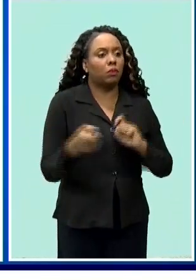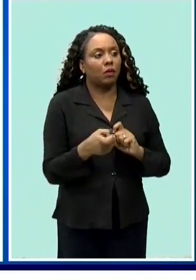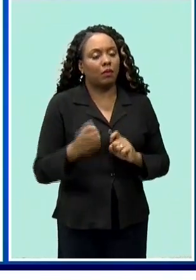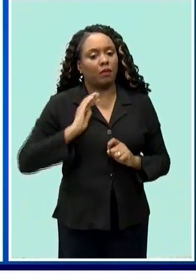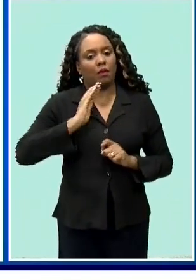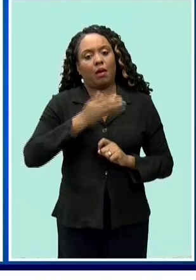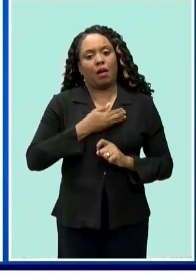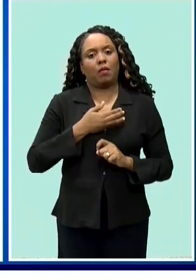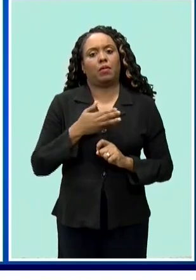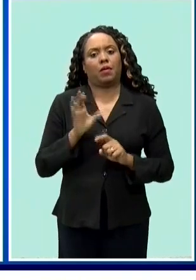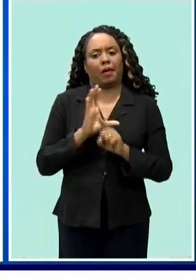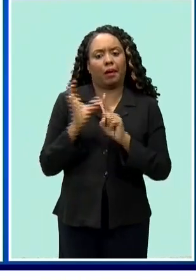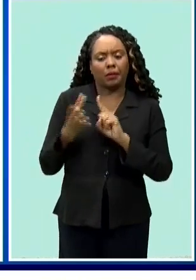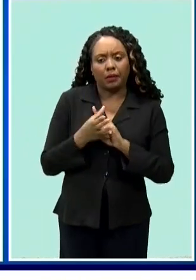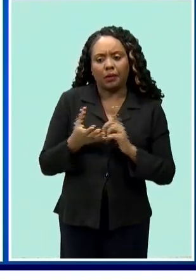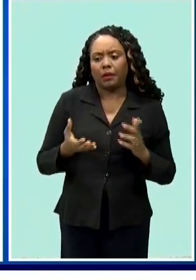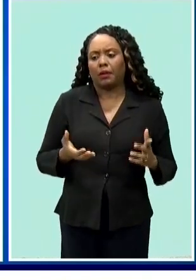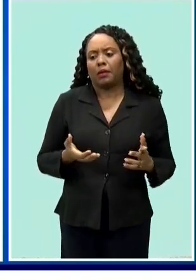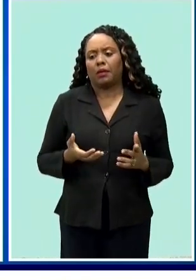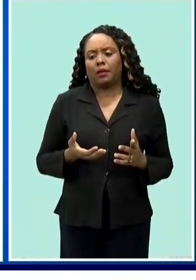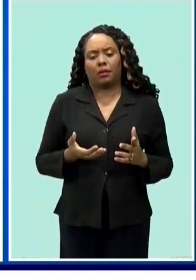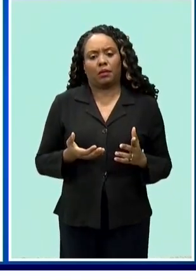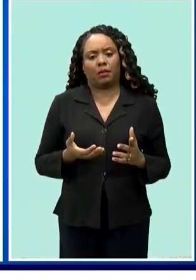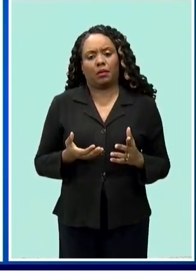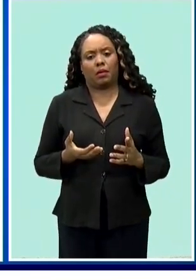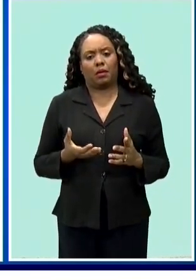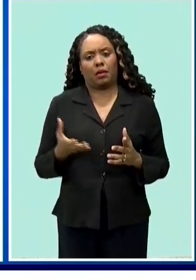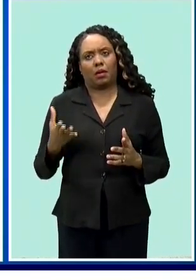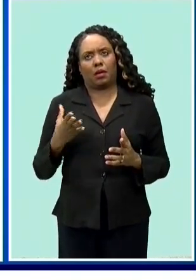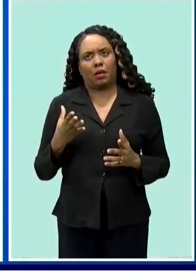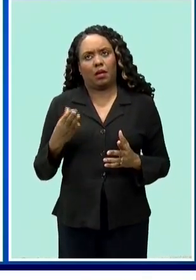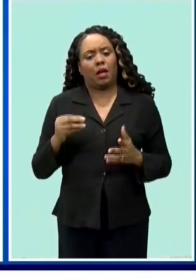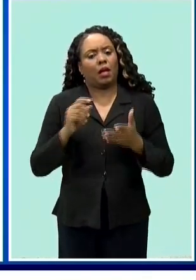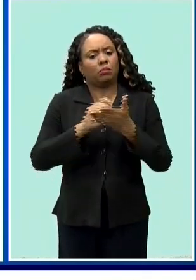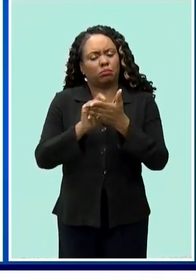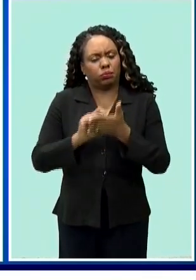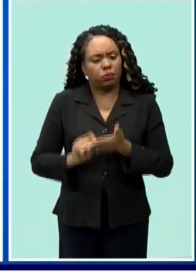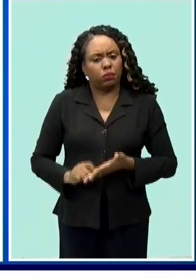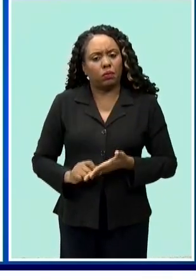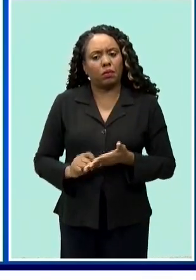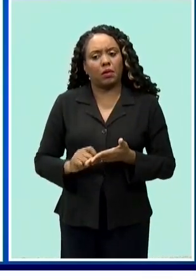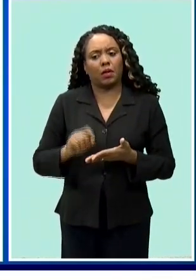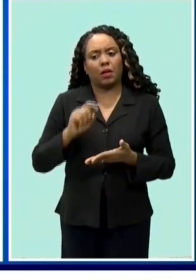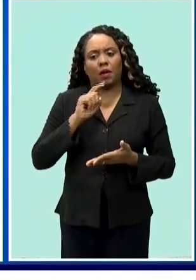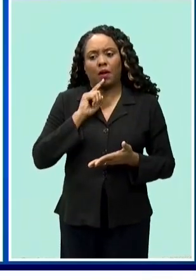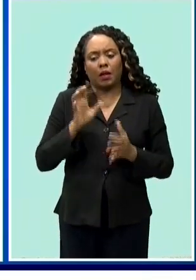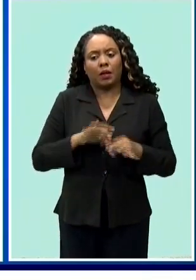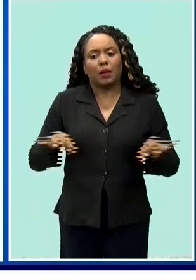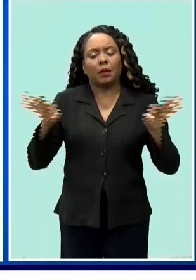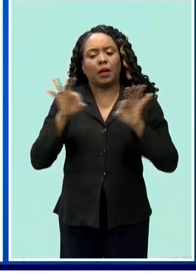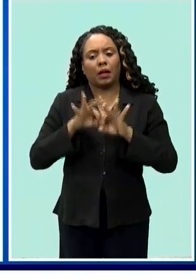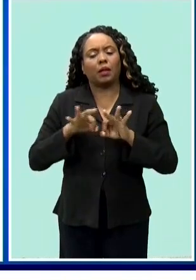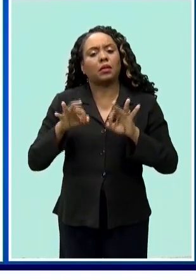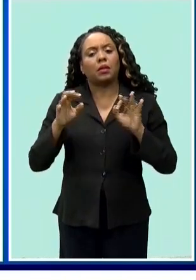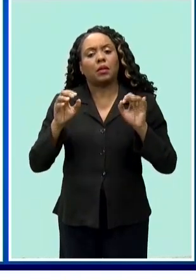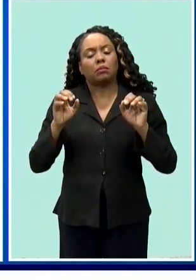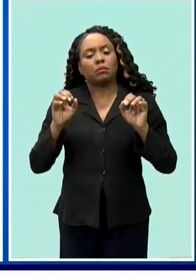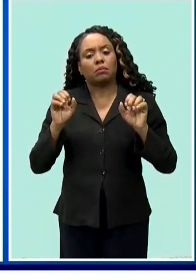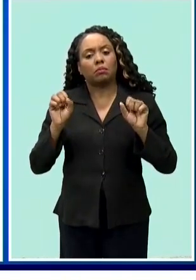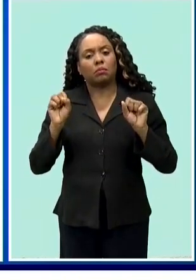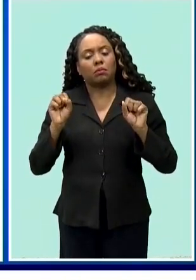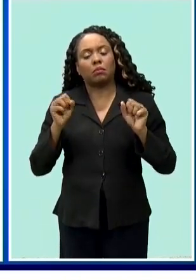culture. And one could see, therefore, inherent in that and in the document itself, the potential for